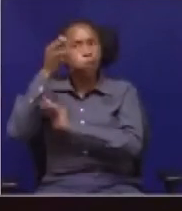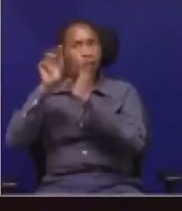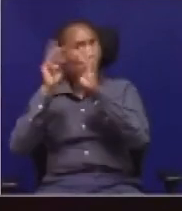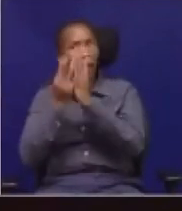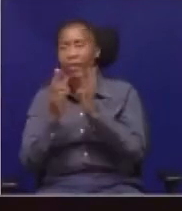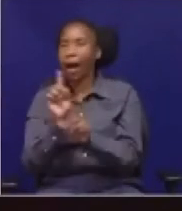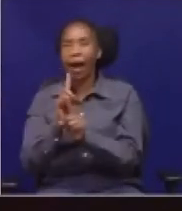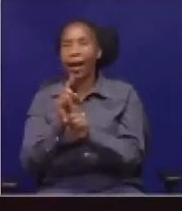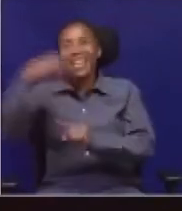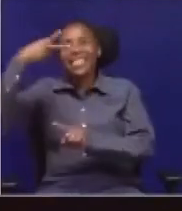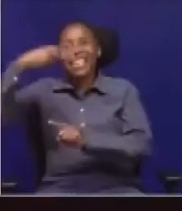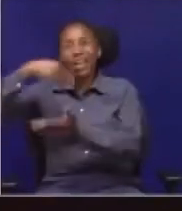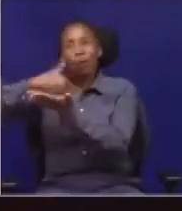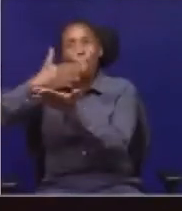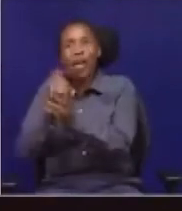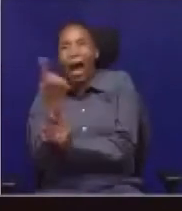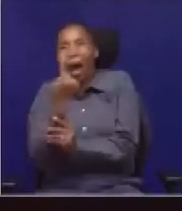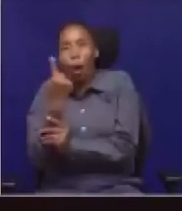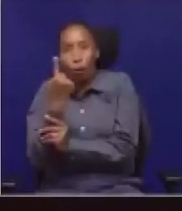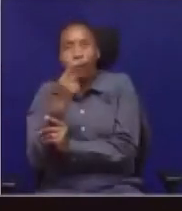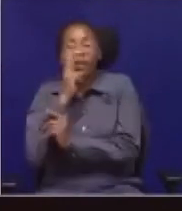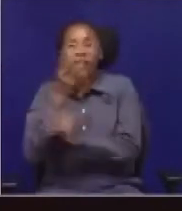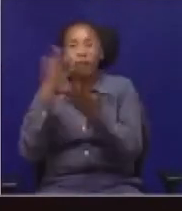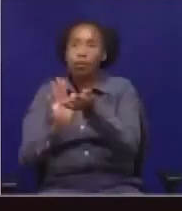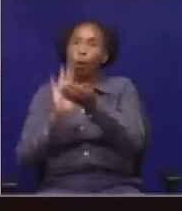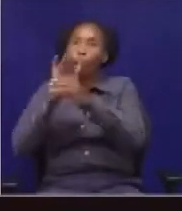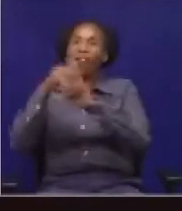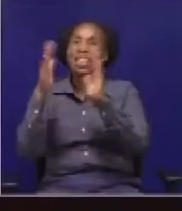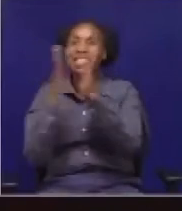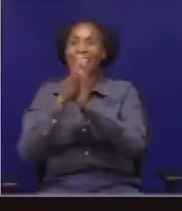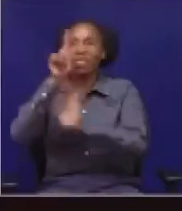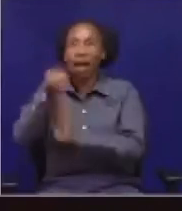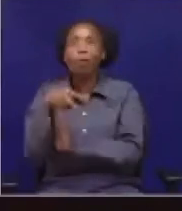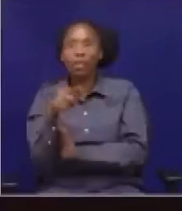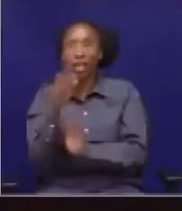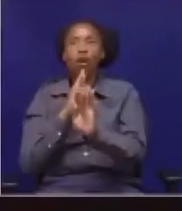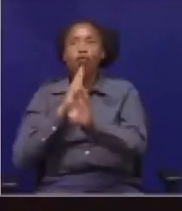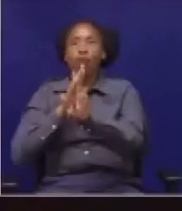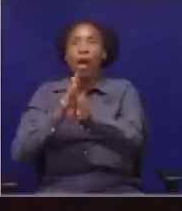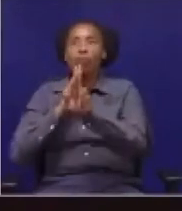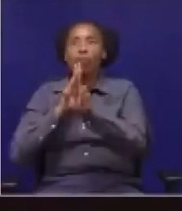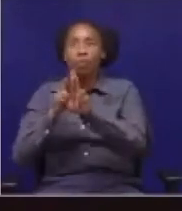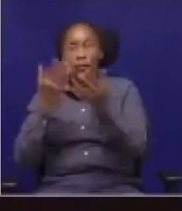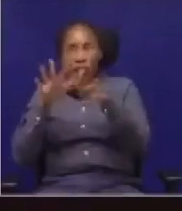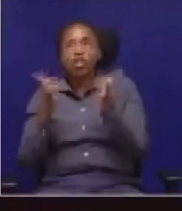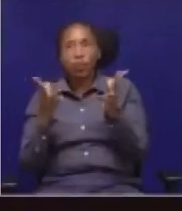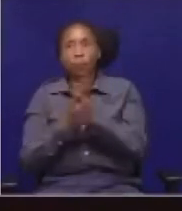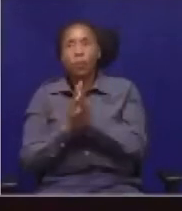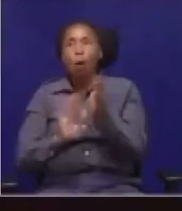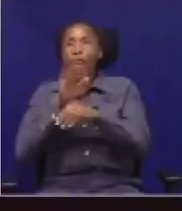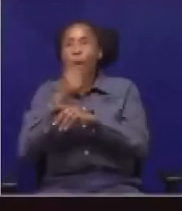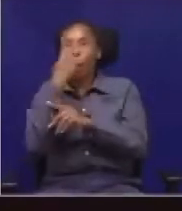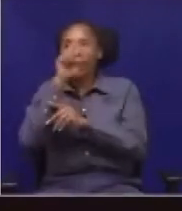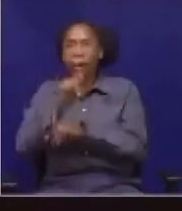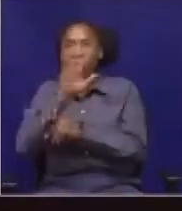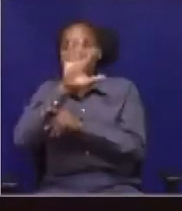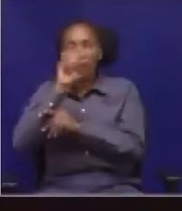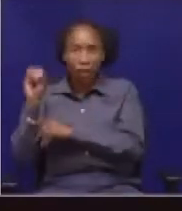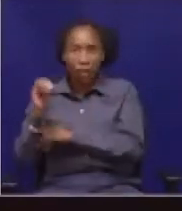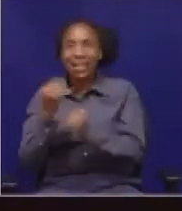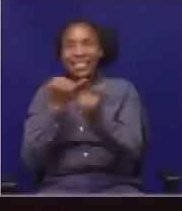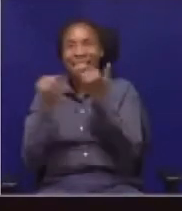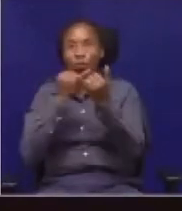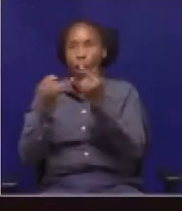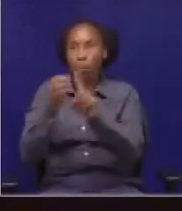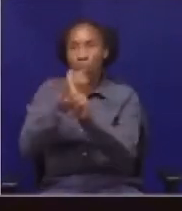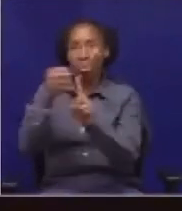quarter alone, we have seen over 10,000 rapes being reported, over 1,500 sexual assaults,